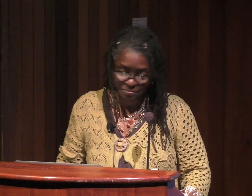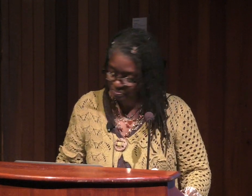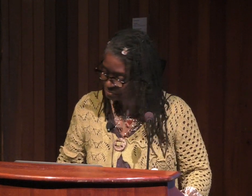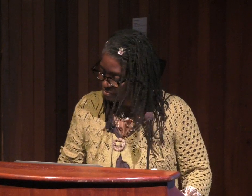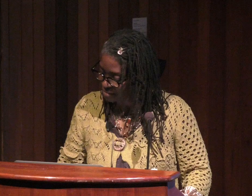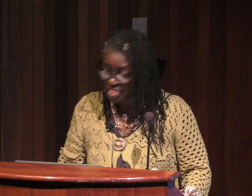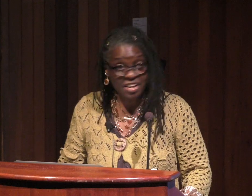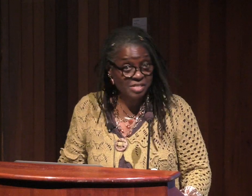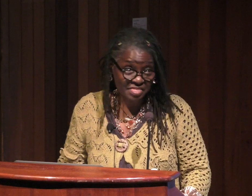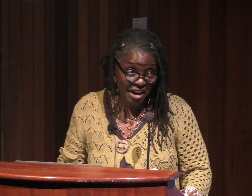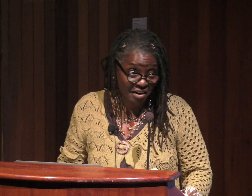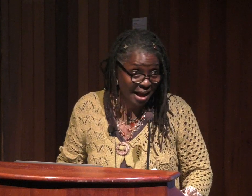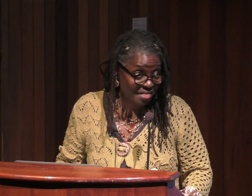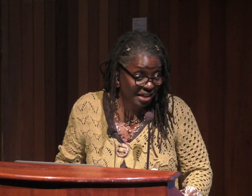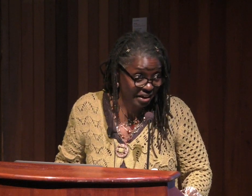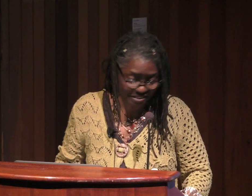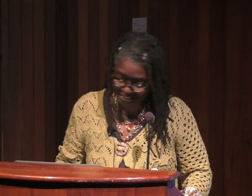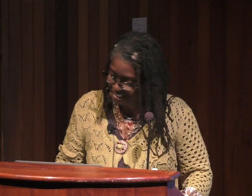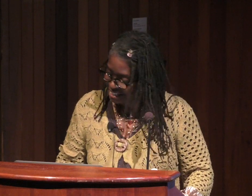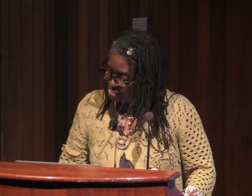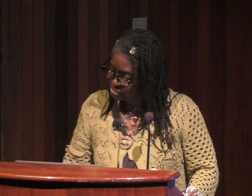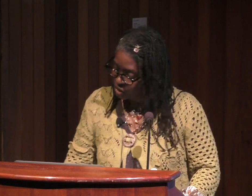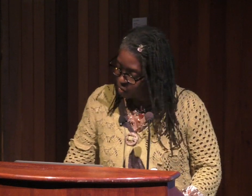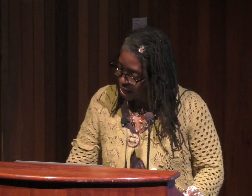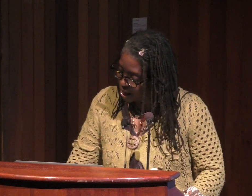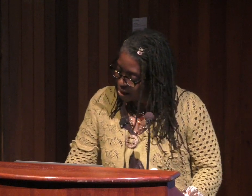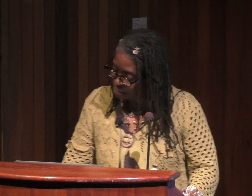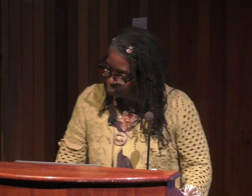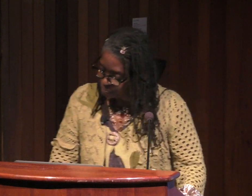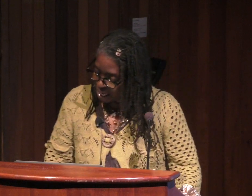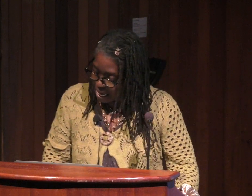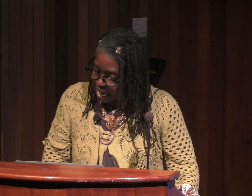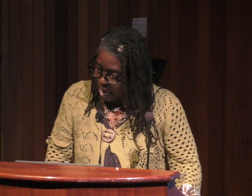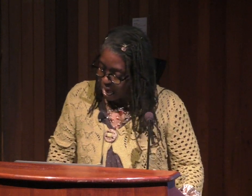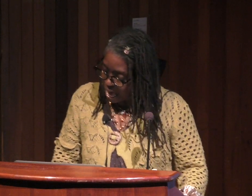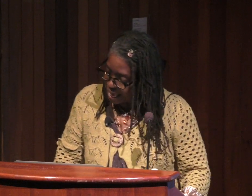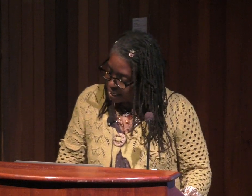there. There's a there. So